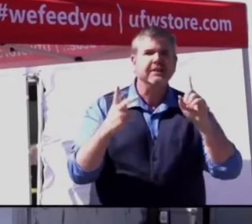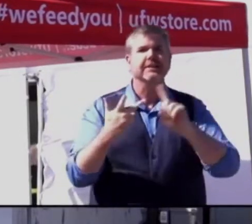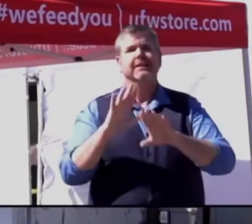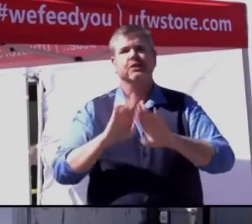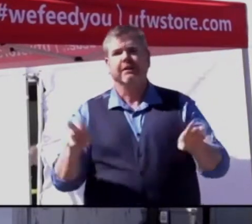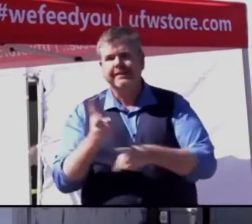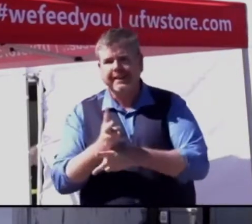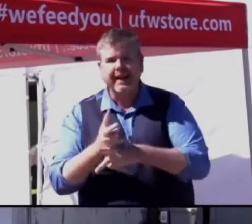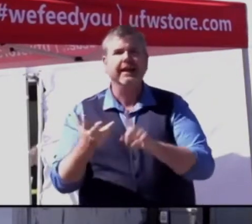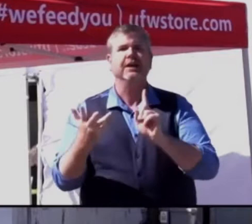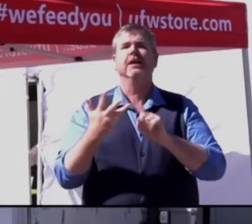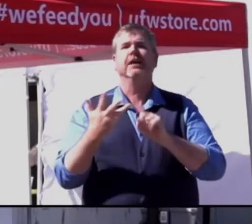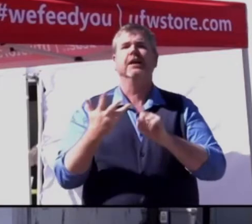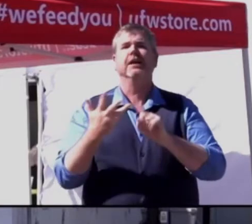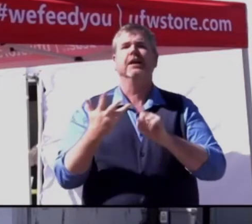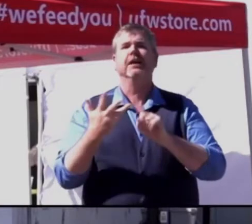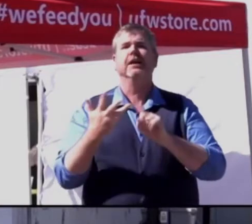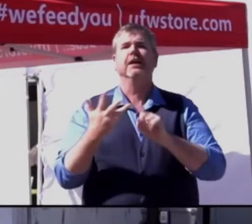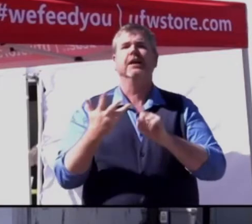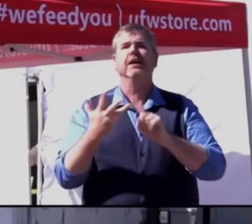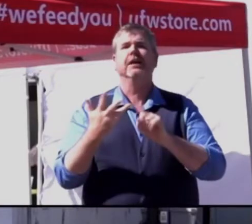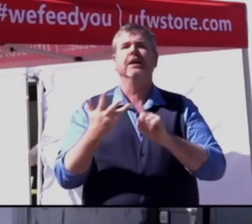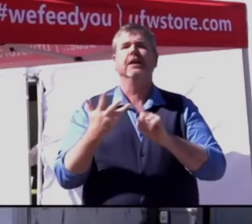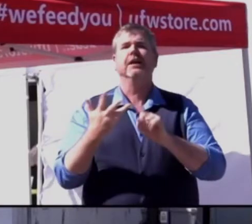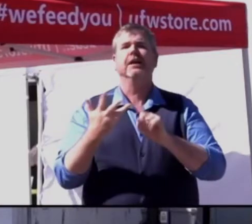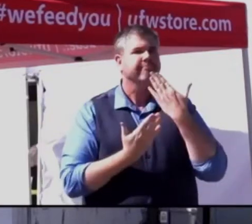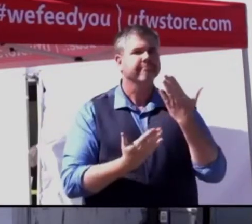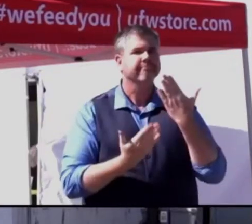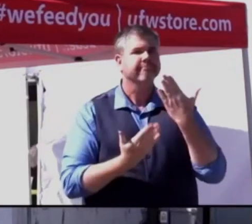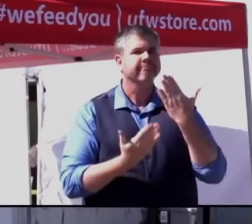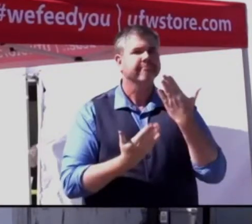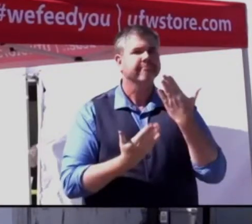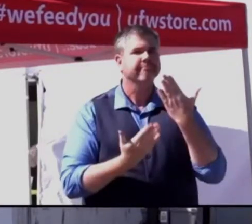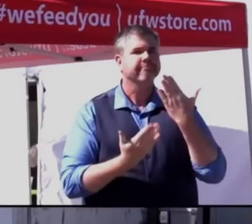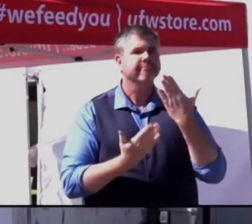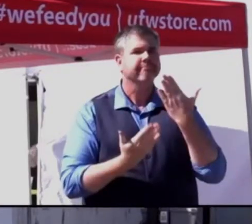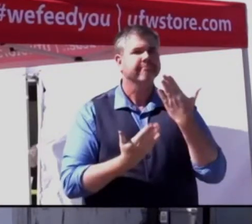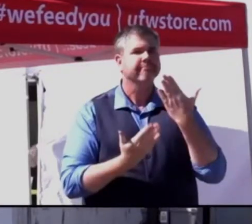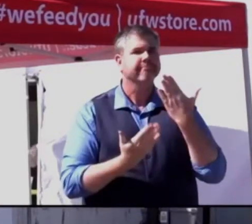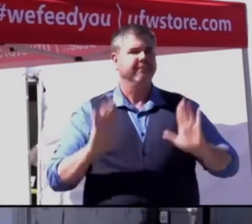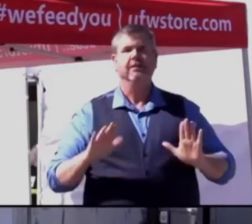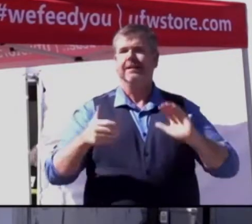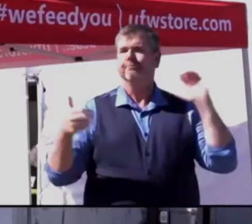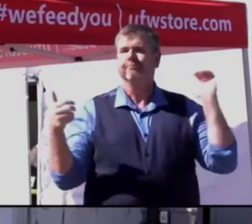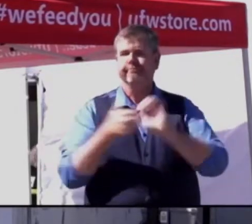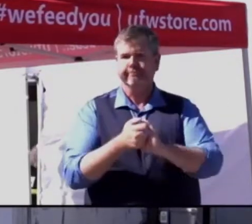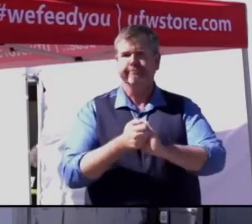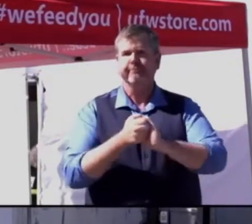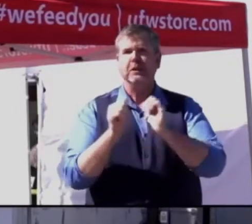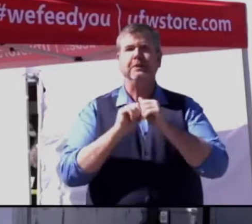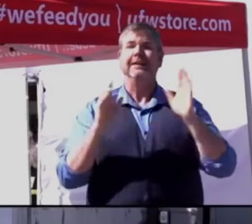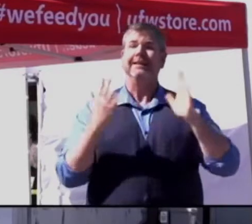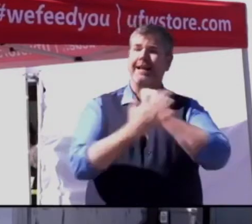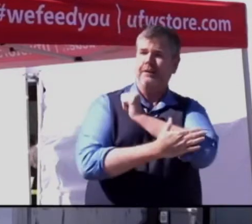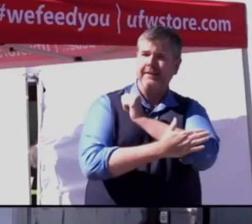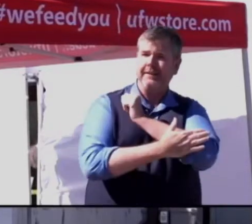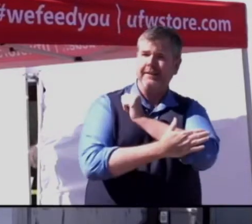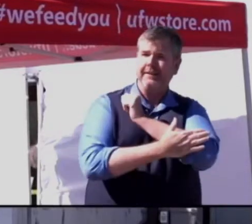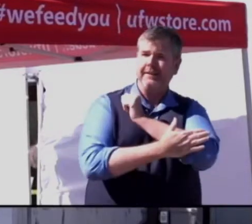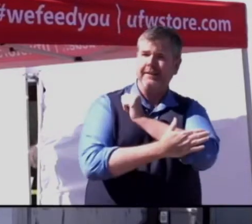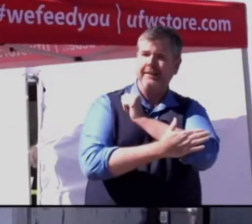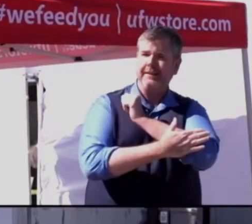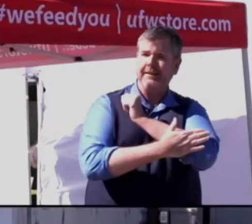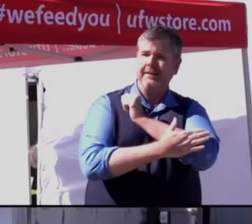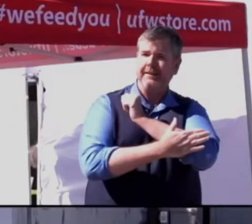services. And thanks to a wonderful collaboration between the county, the United Farm